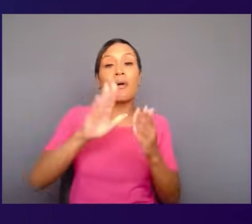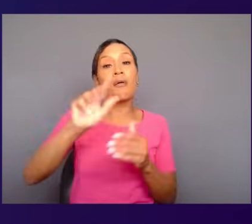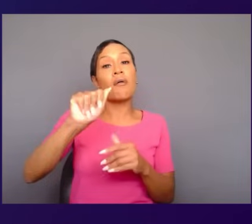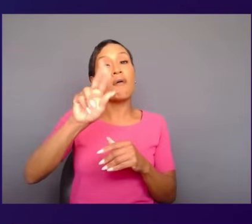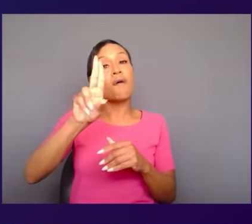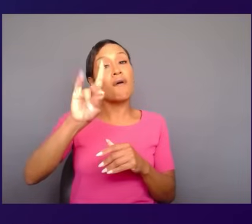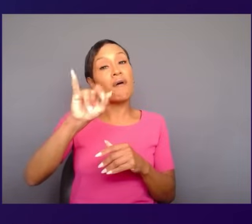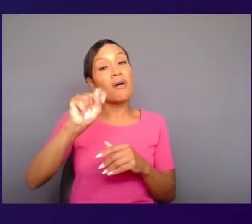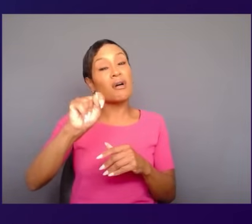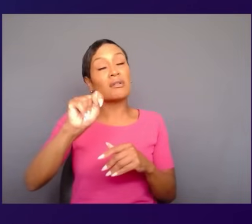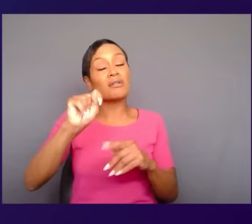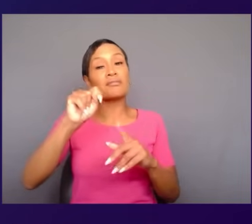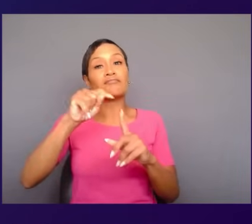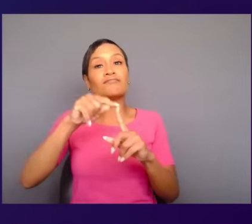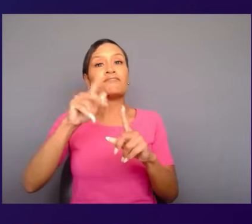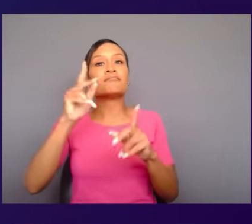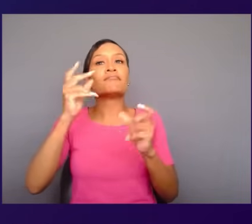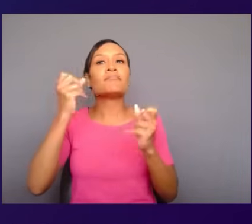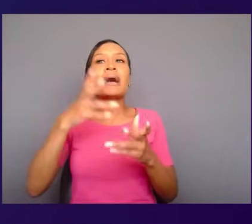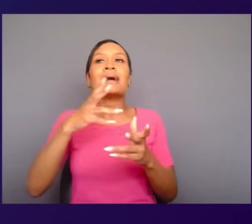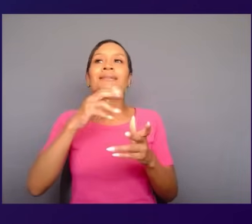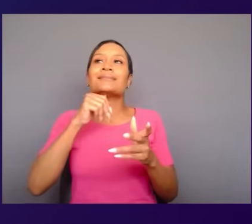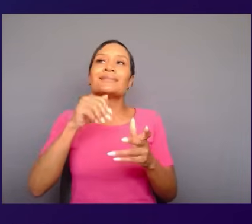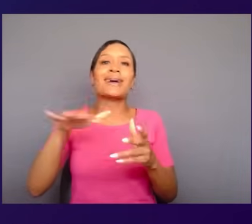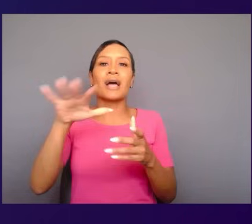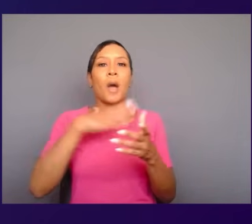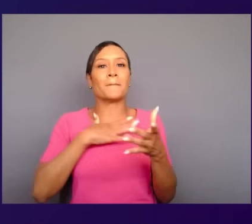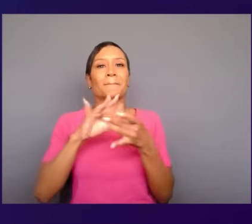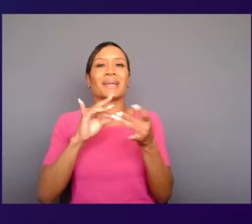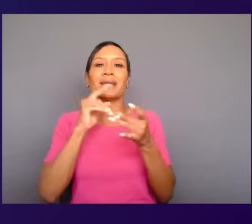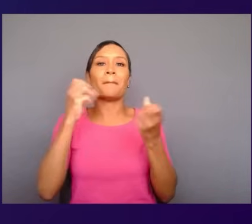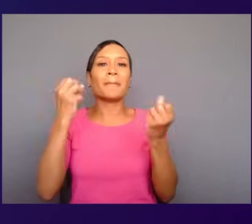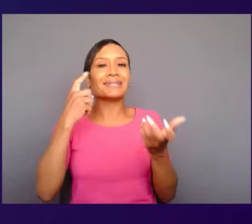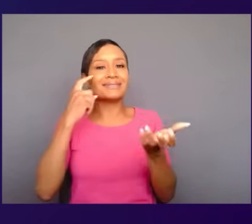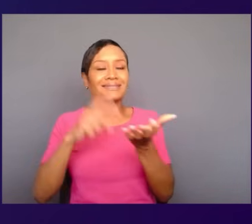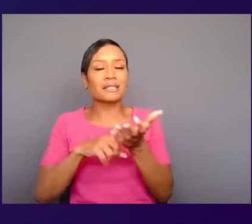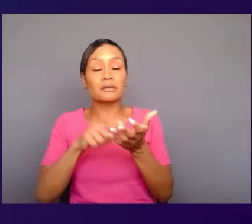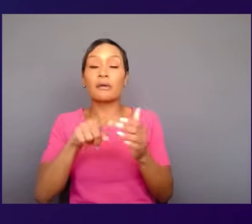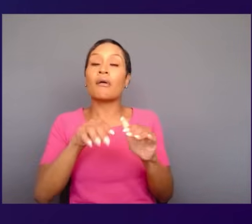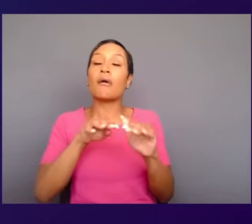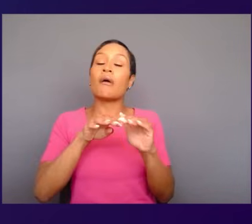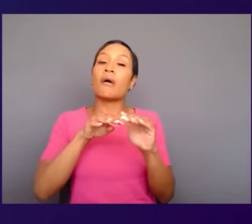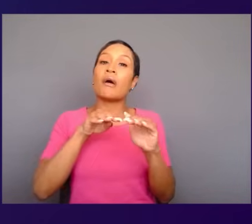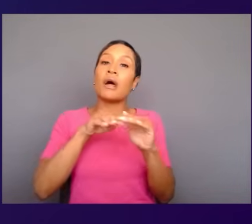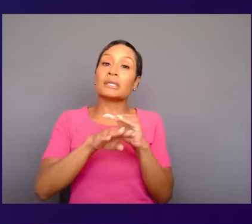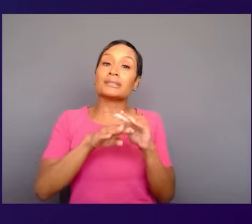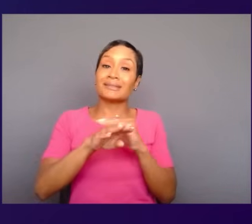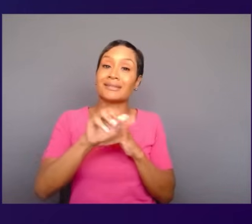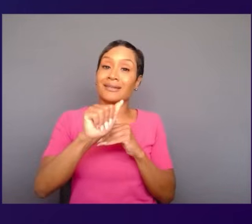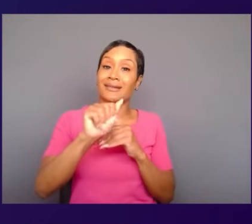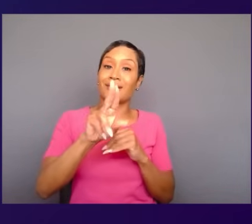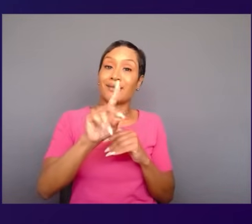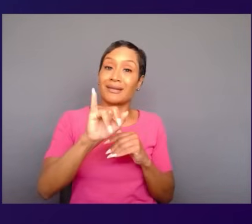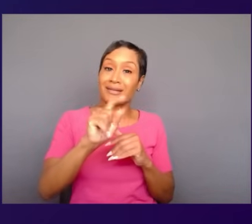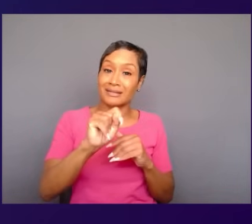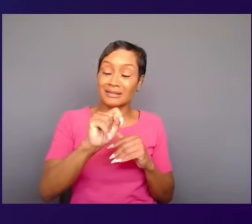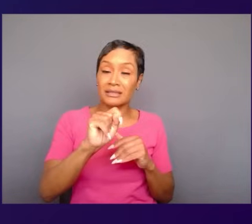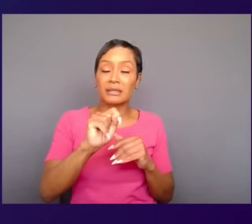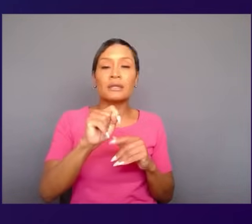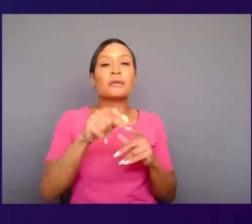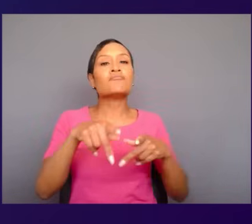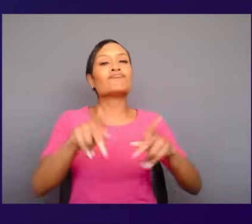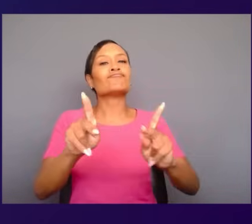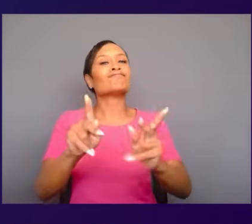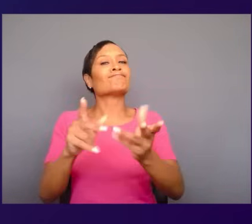think is underrepresented in our messaging is that access audit allows you to